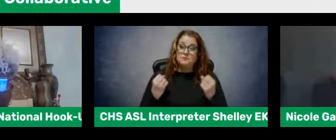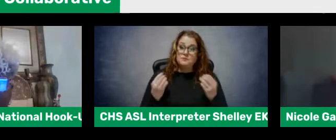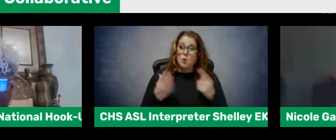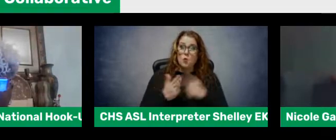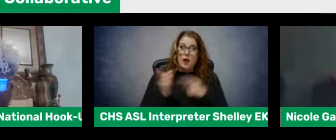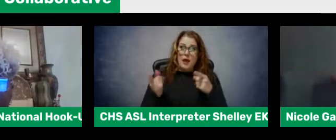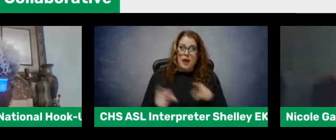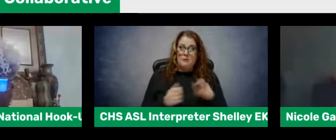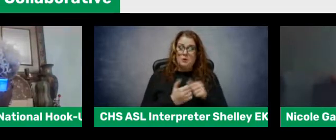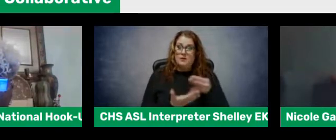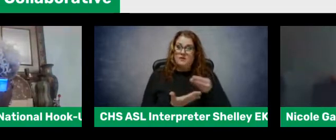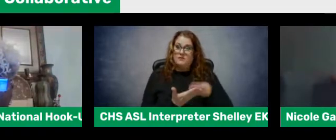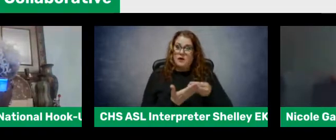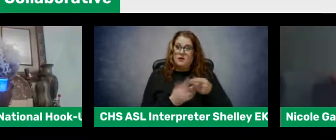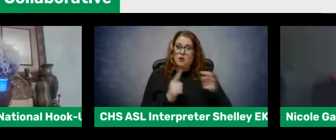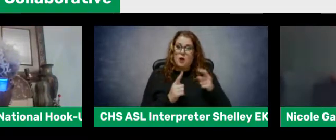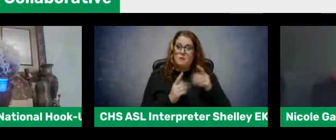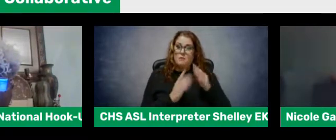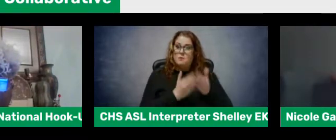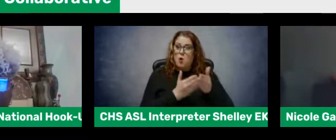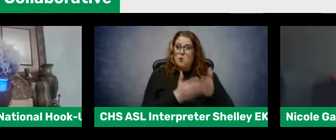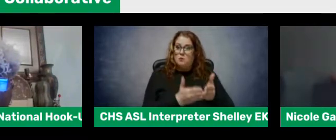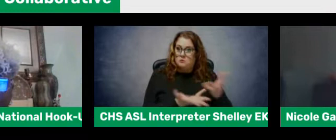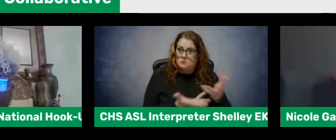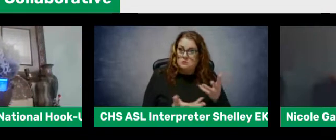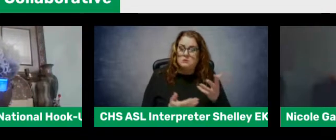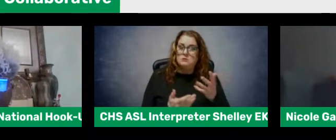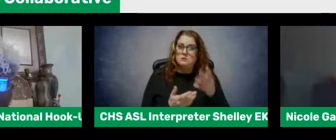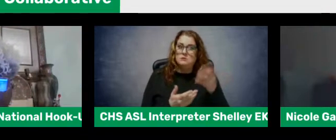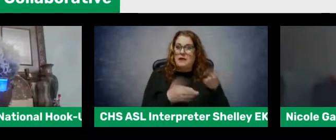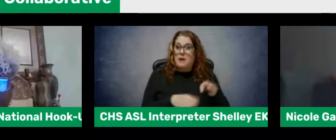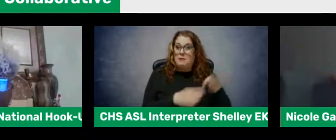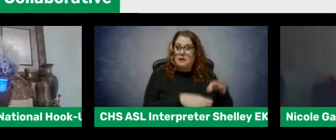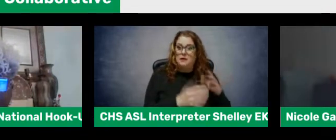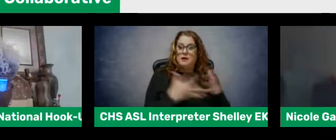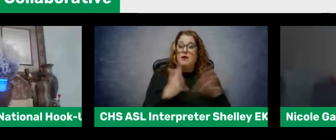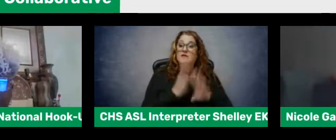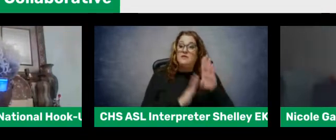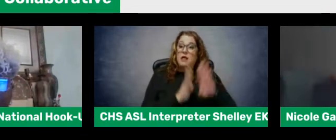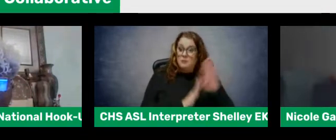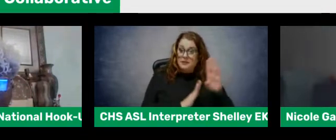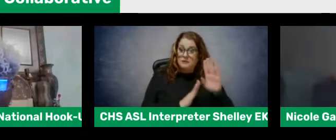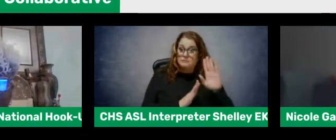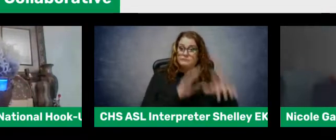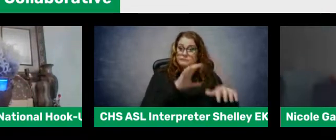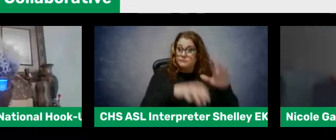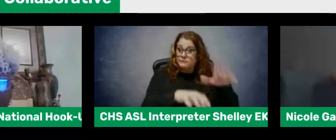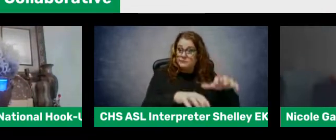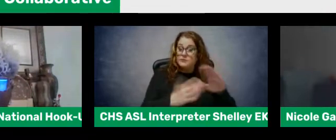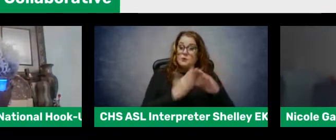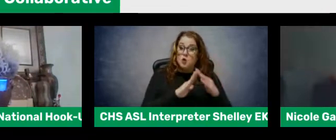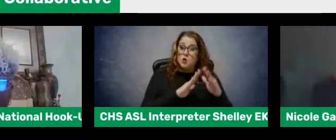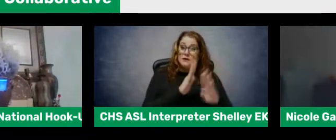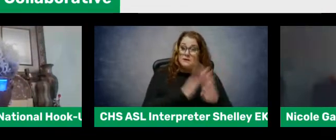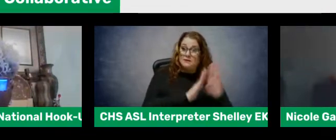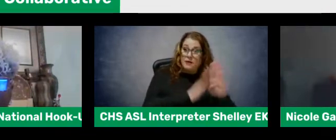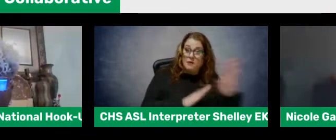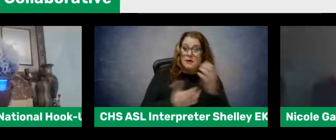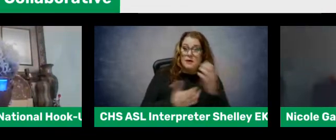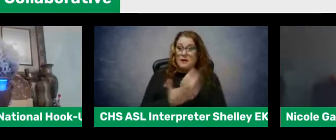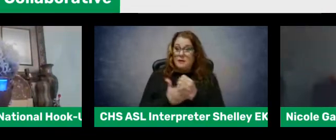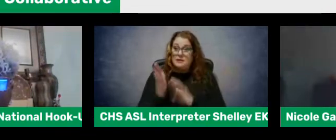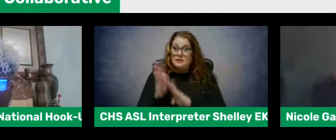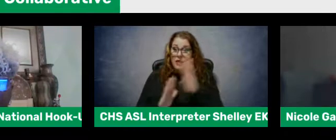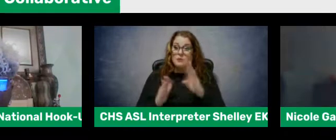happened with the funding from the riverboats? It went into a lot of development, community development, economic development, residential